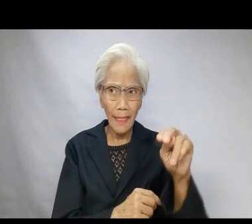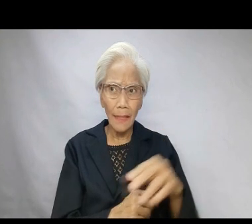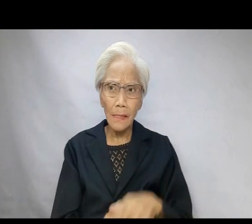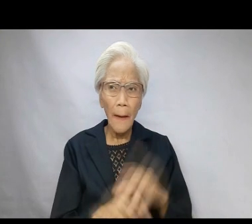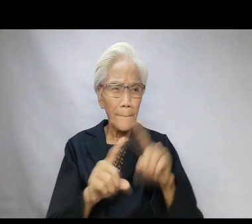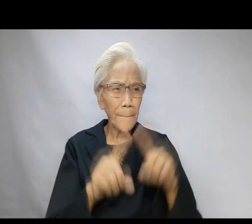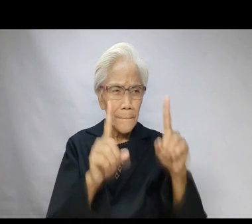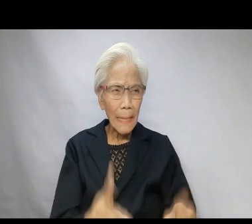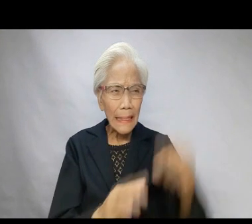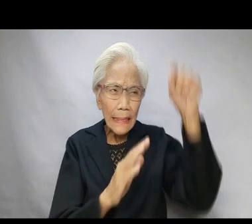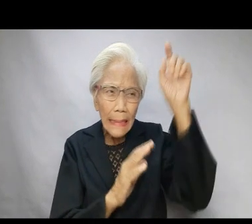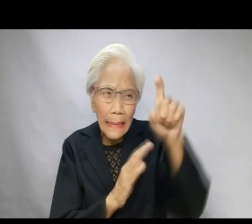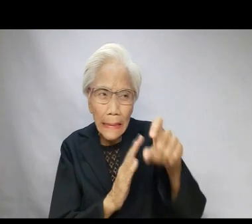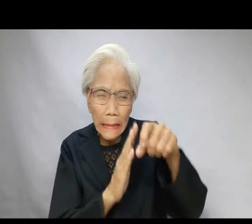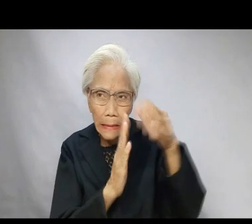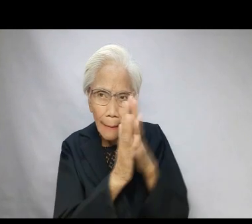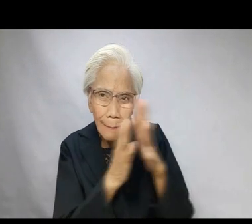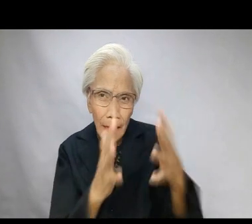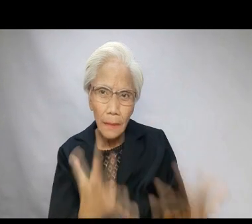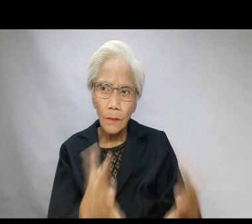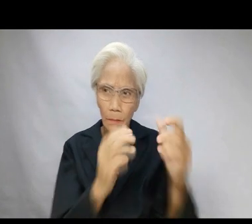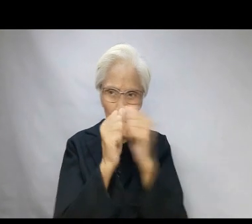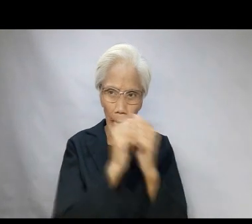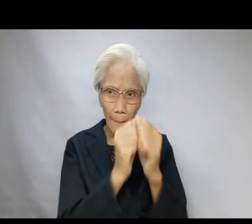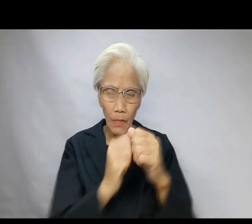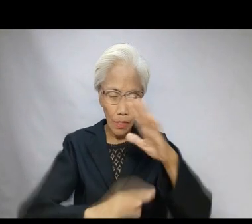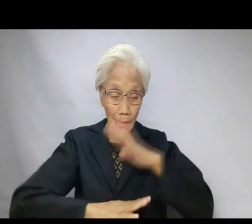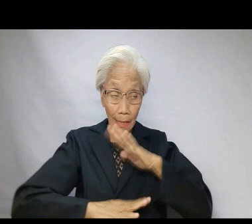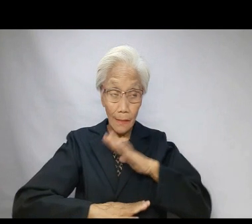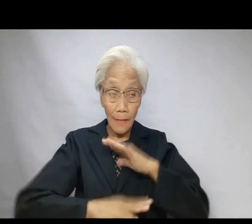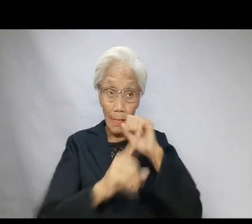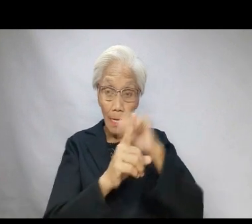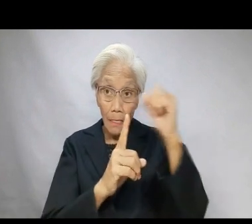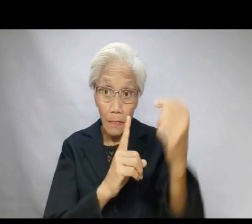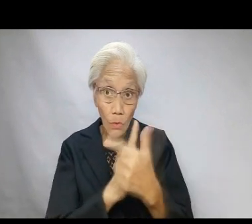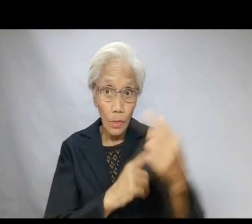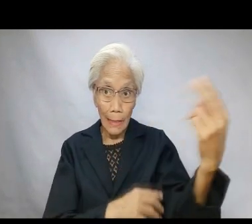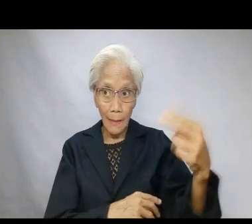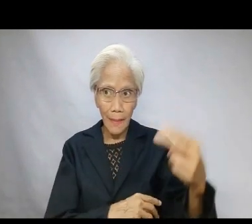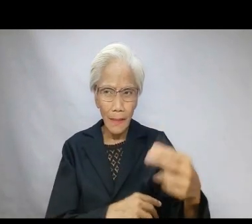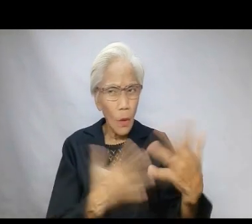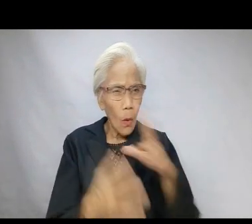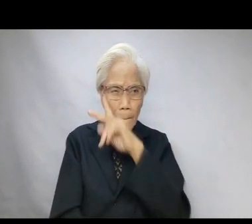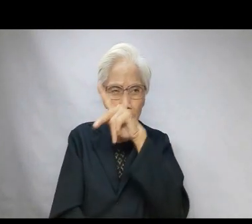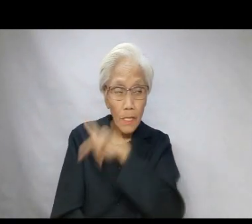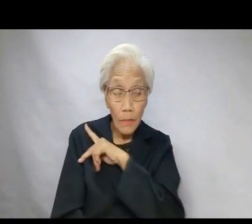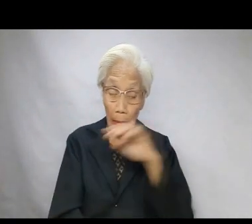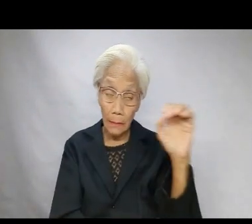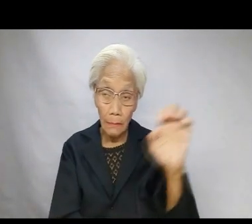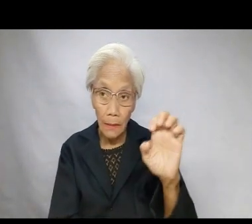social needs. But the intense passion that accompanies the search to satisfy social